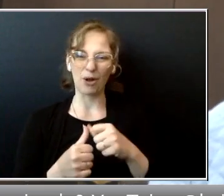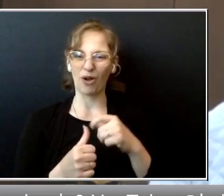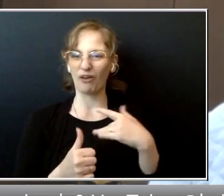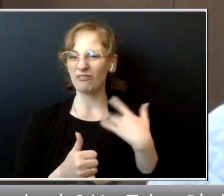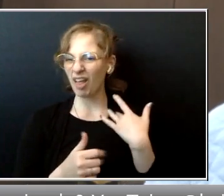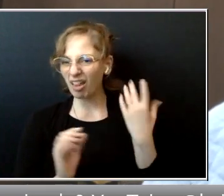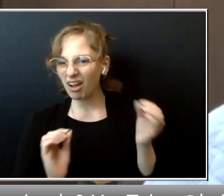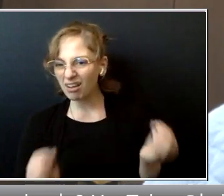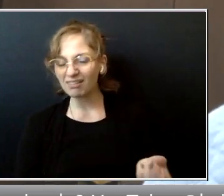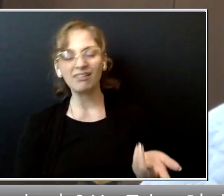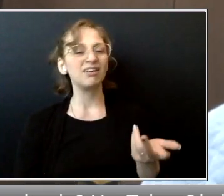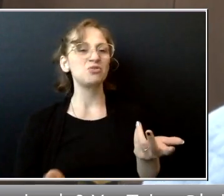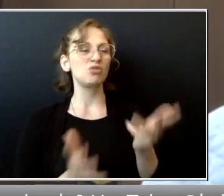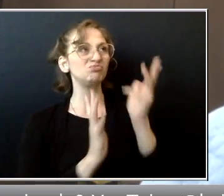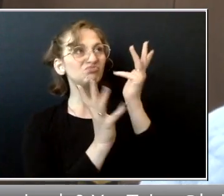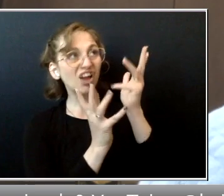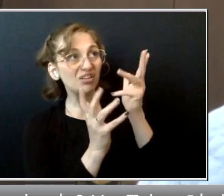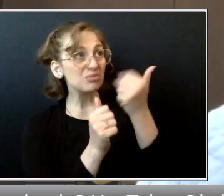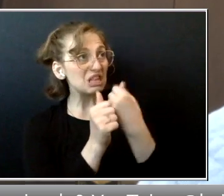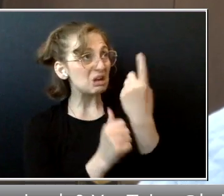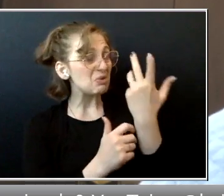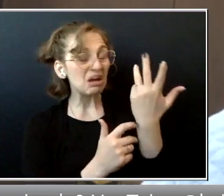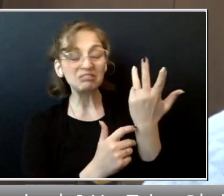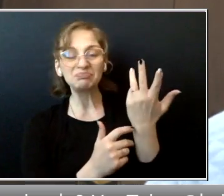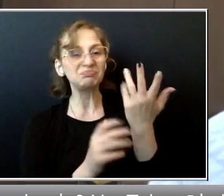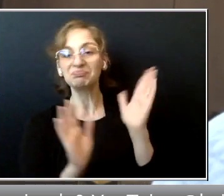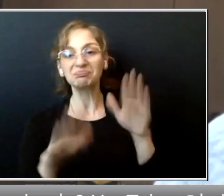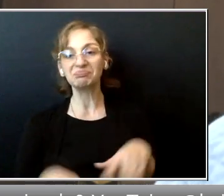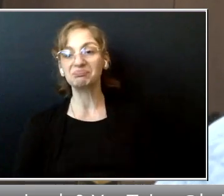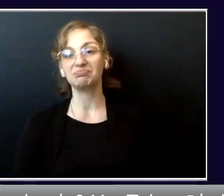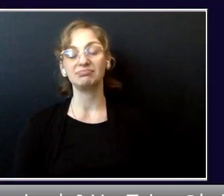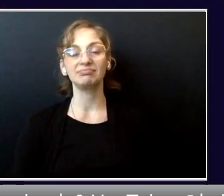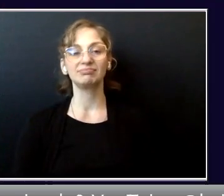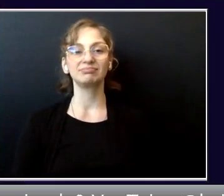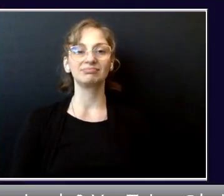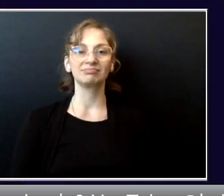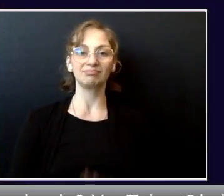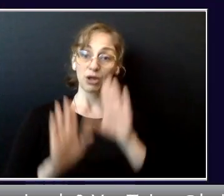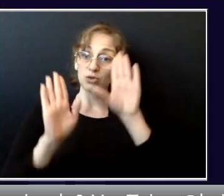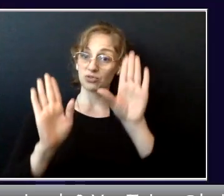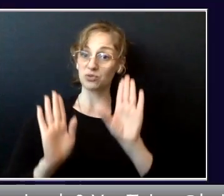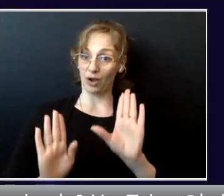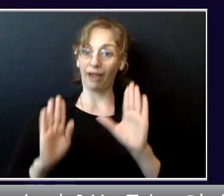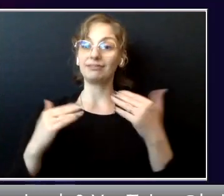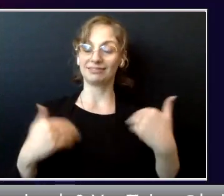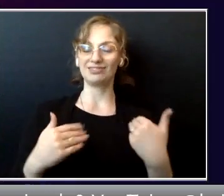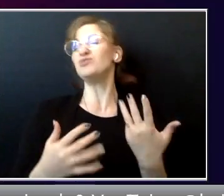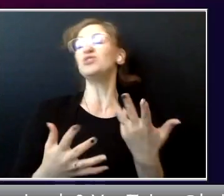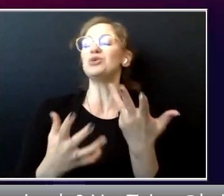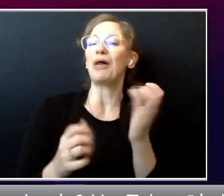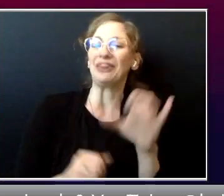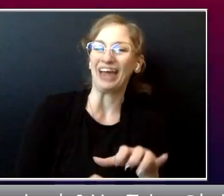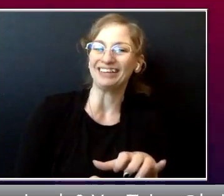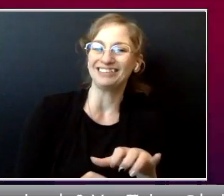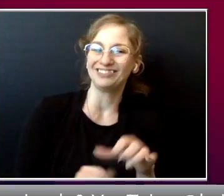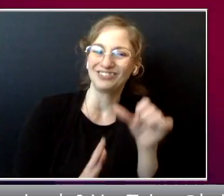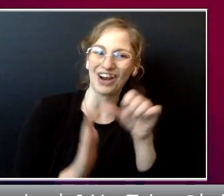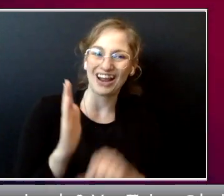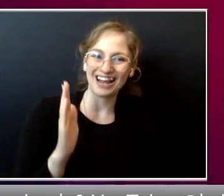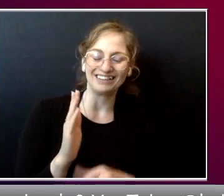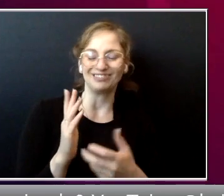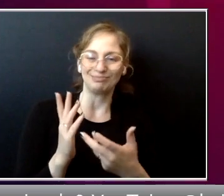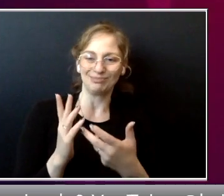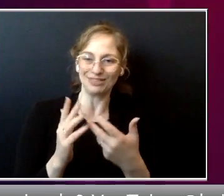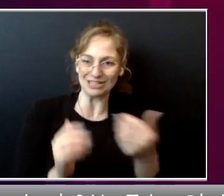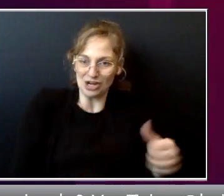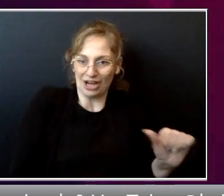to anything That's or great. anybody during the procedure. I mean, that's the way you want any procedure to go, especially a 3-hour one. I